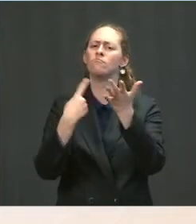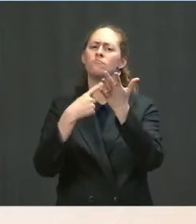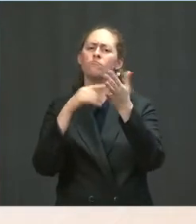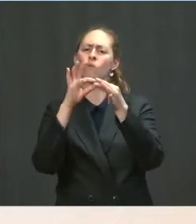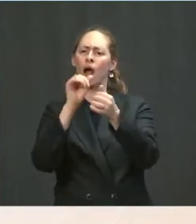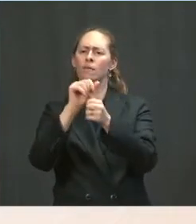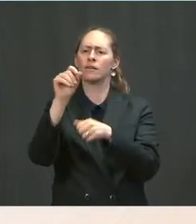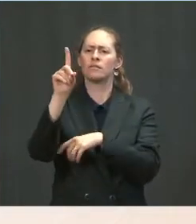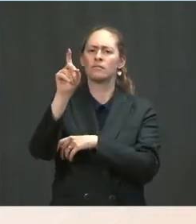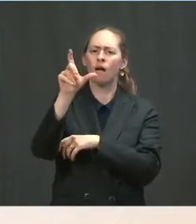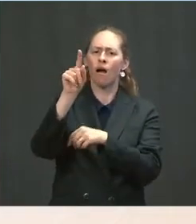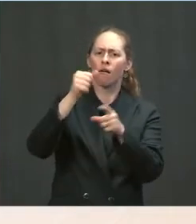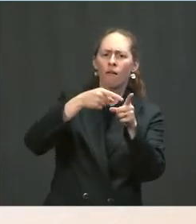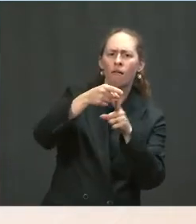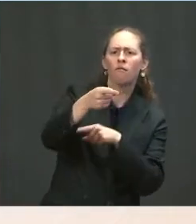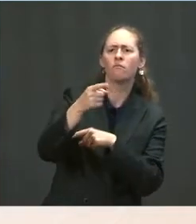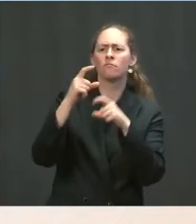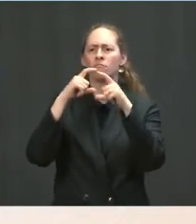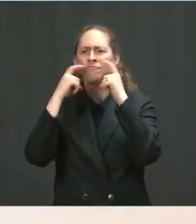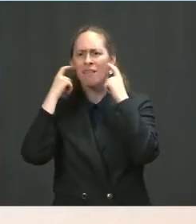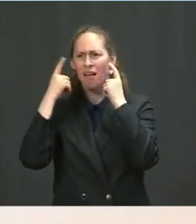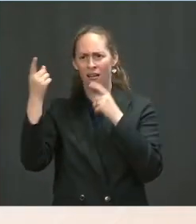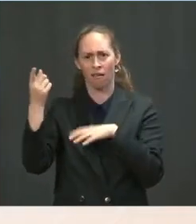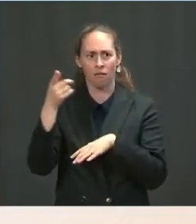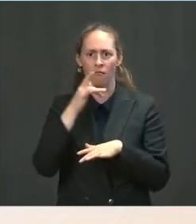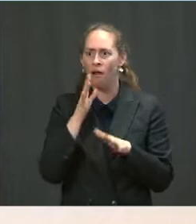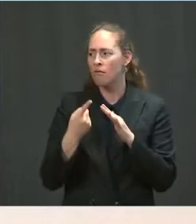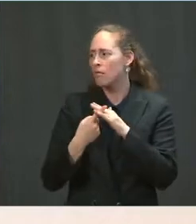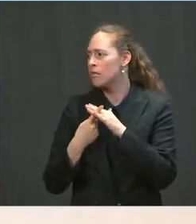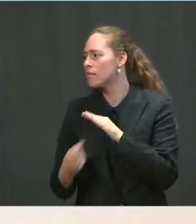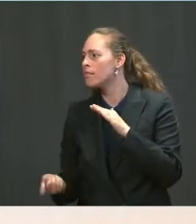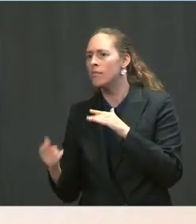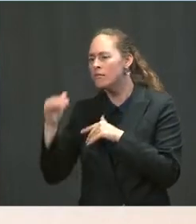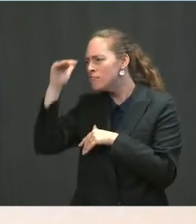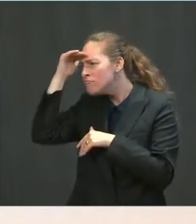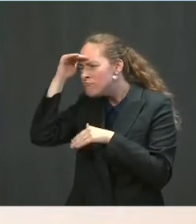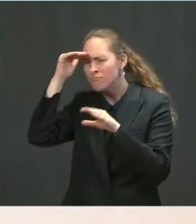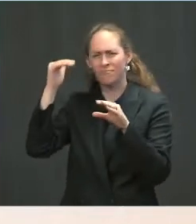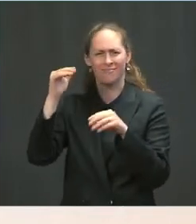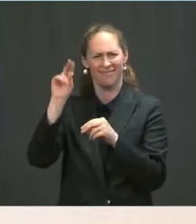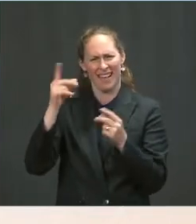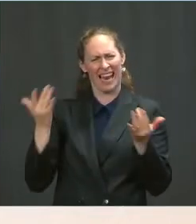they've been out there. They're not hiding. They're actually speaking to this almost every day.